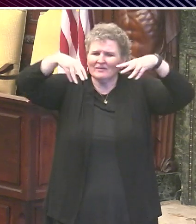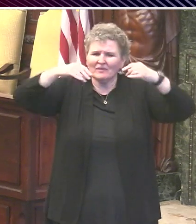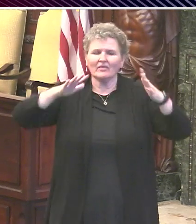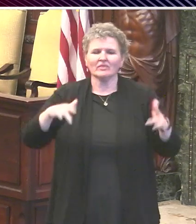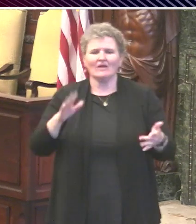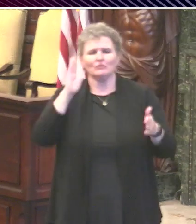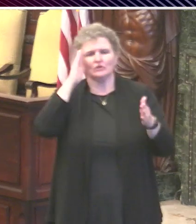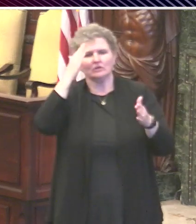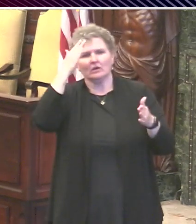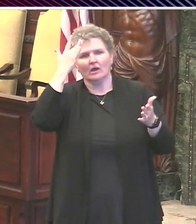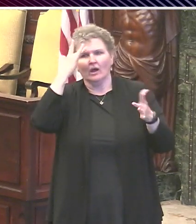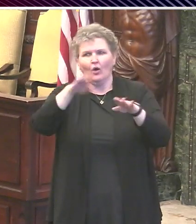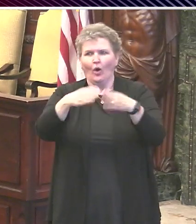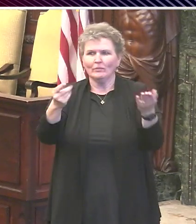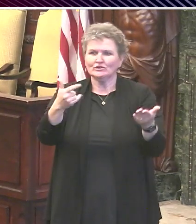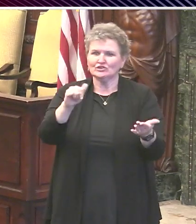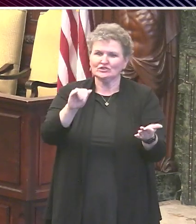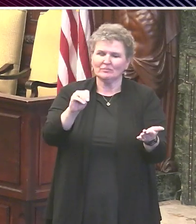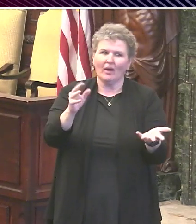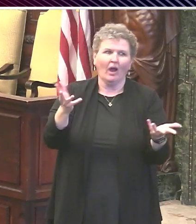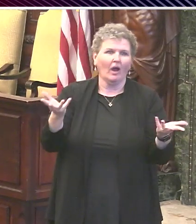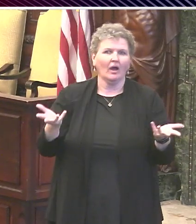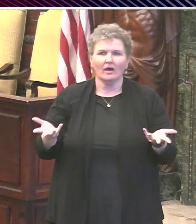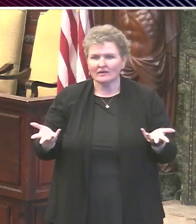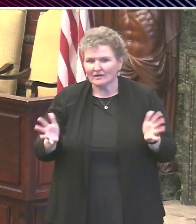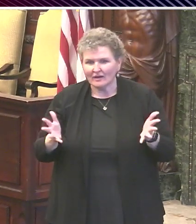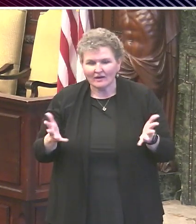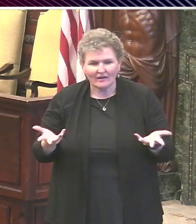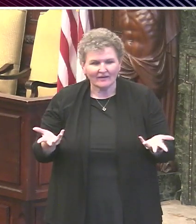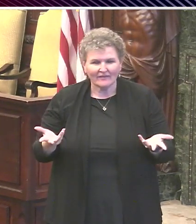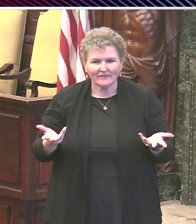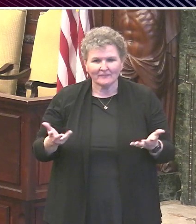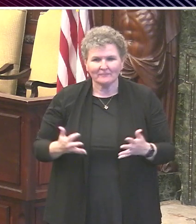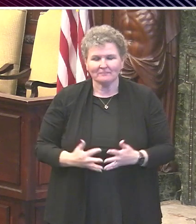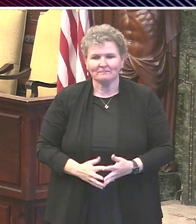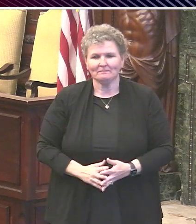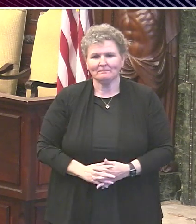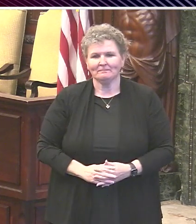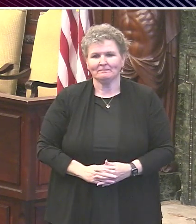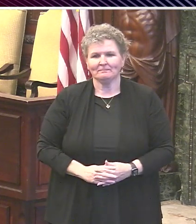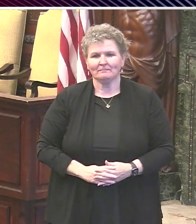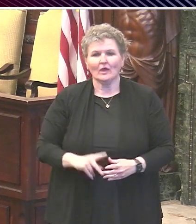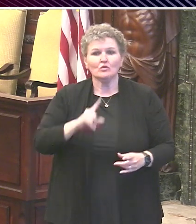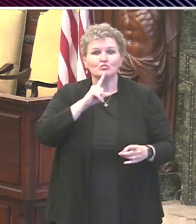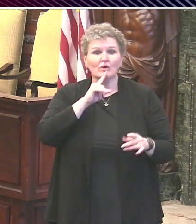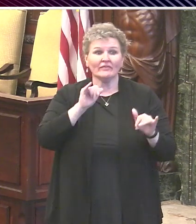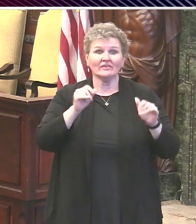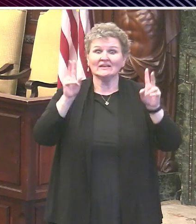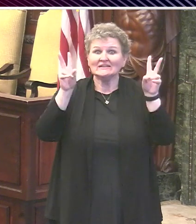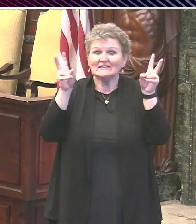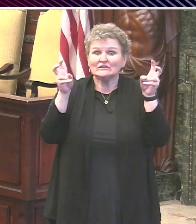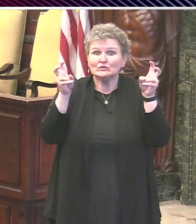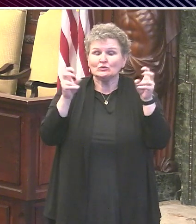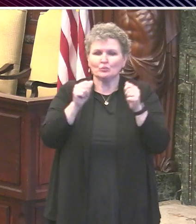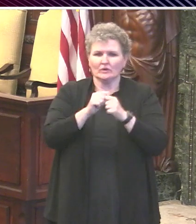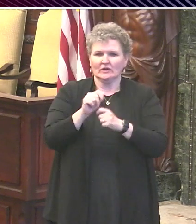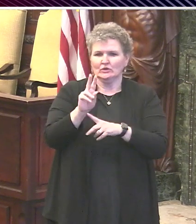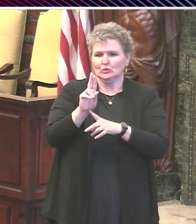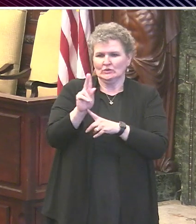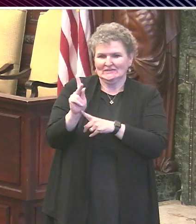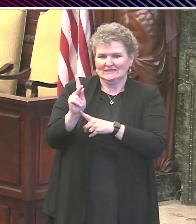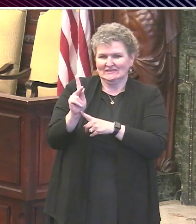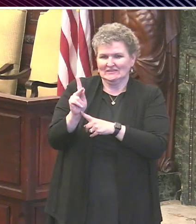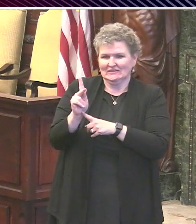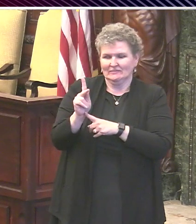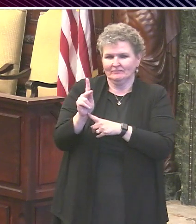heels of what the governor said yesterday. Yeah, I can understand the question, but the real issue is what's the risk in the situation? And that risk is